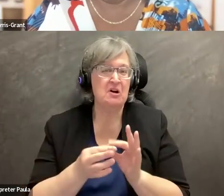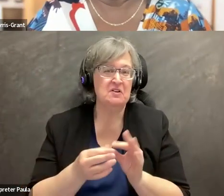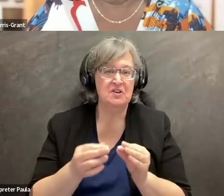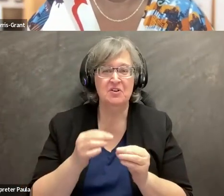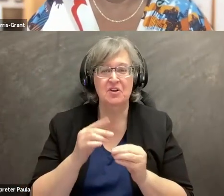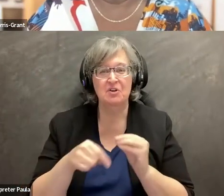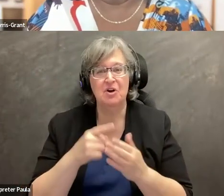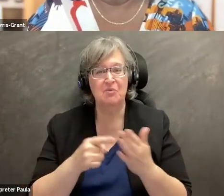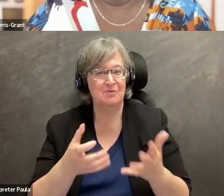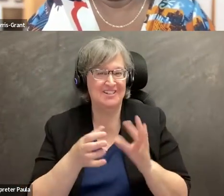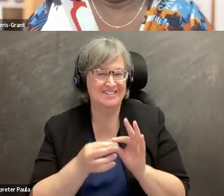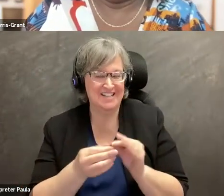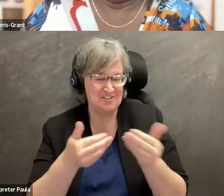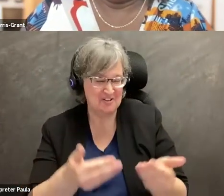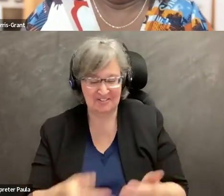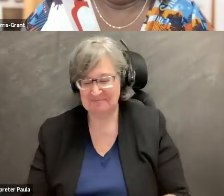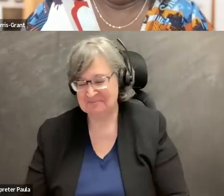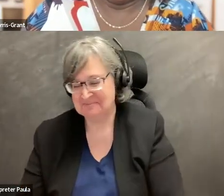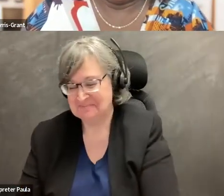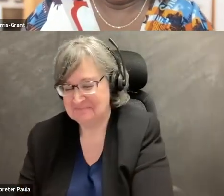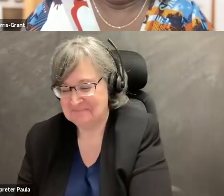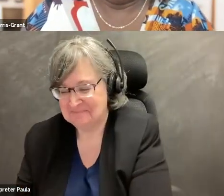of what you would like to say.